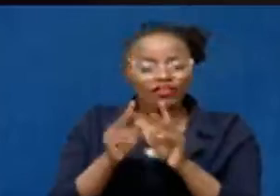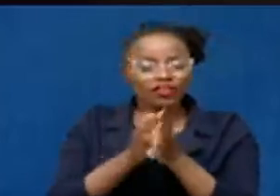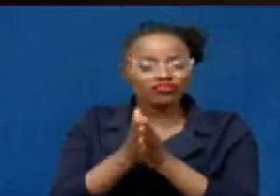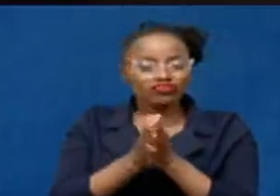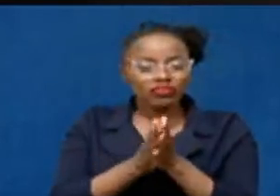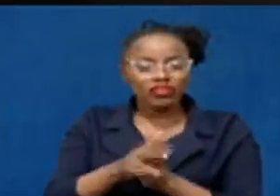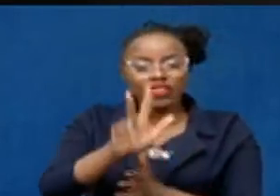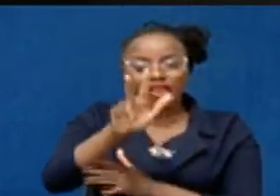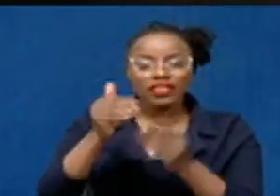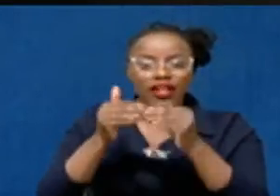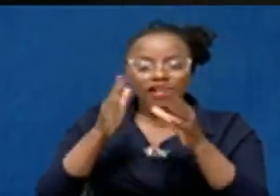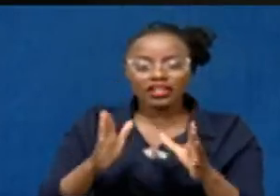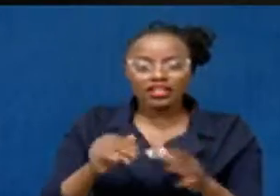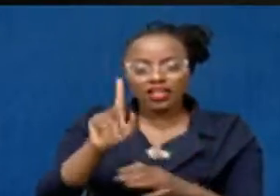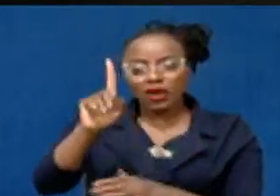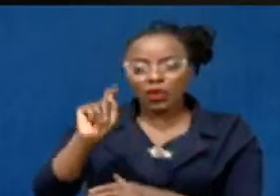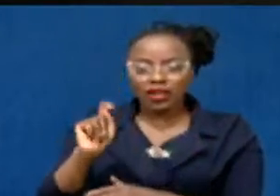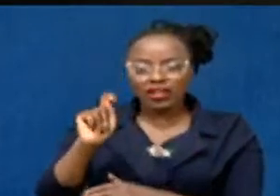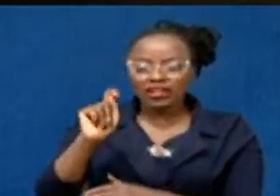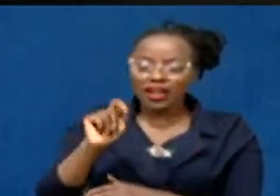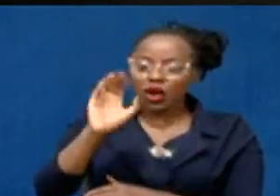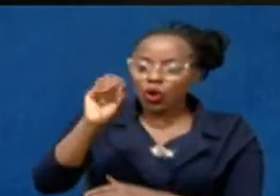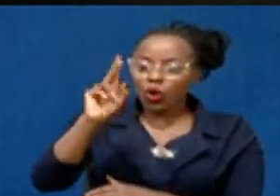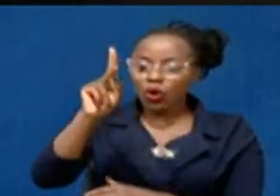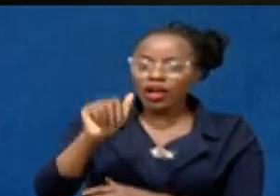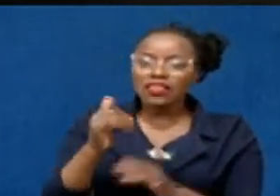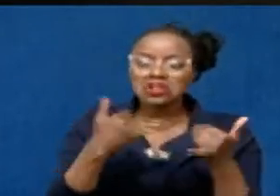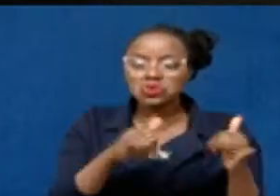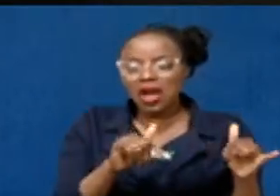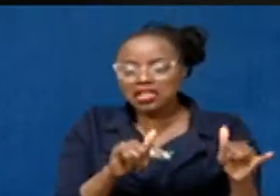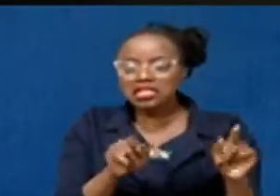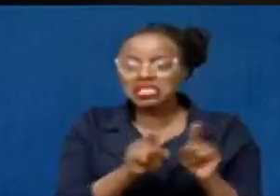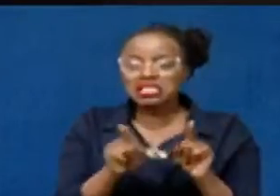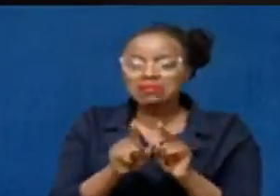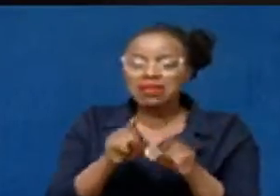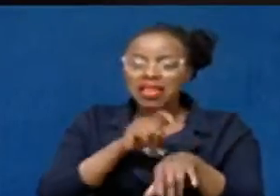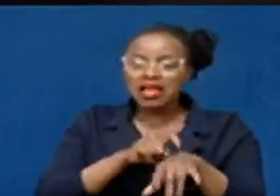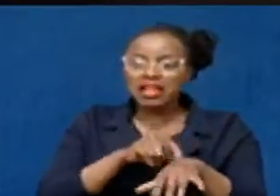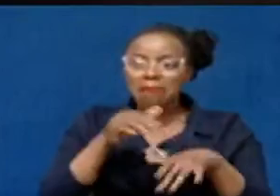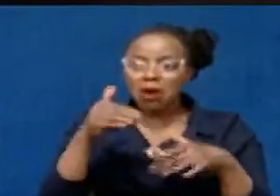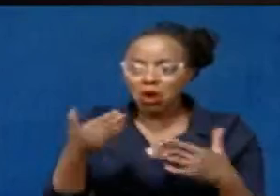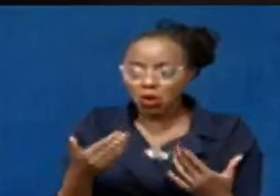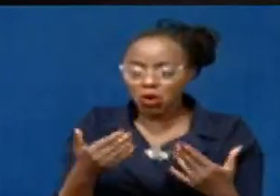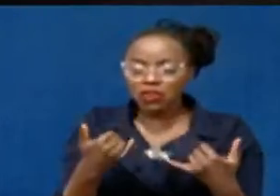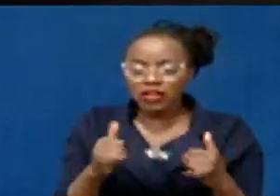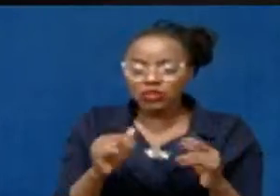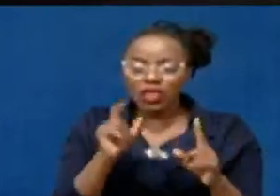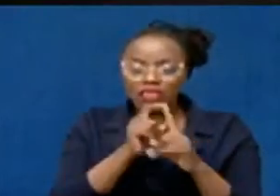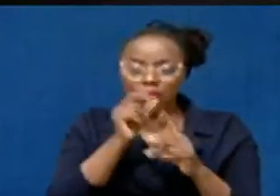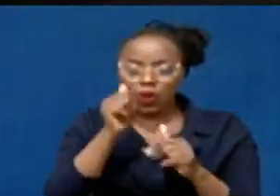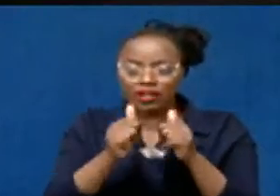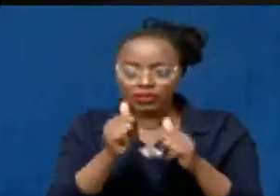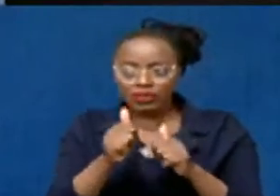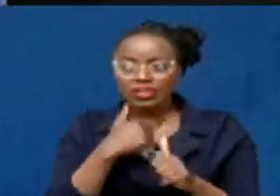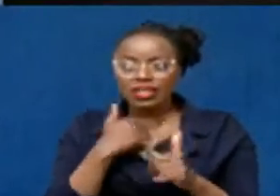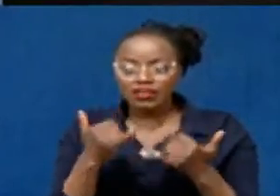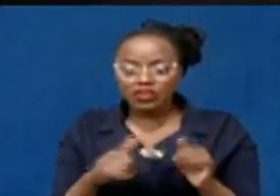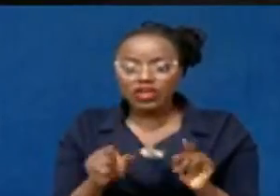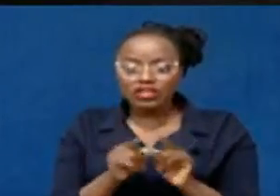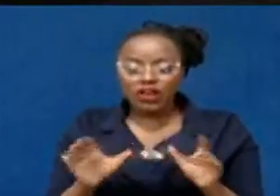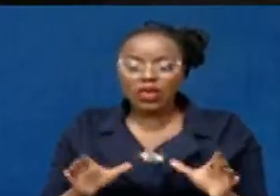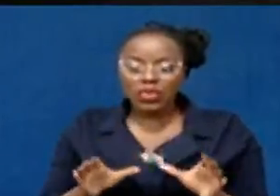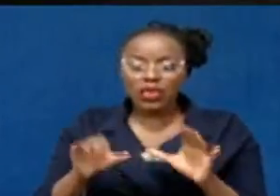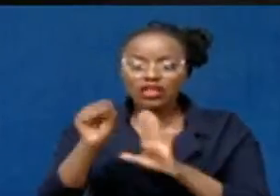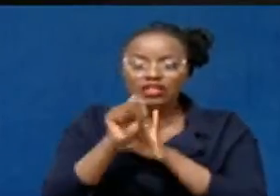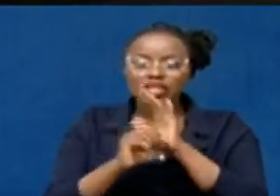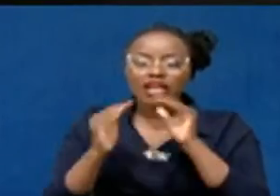you know, the 3 leaders of the One Kenya Alliance have been trying to shake off the tag, you know, or, you know, the word that they are being pushed by